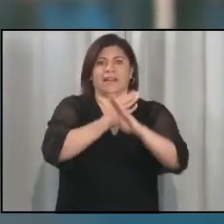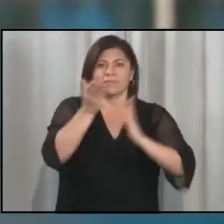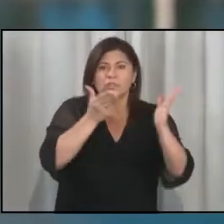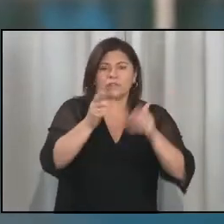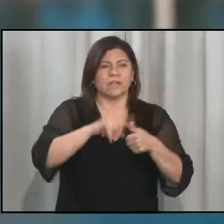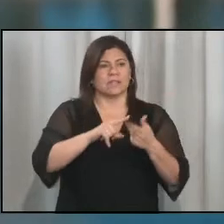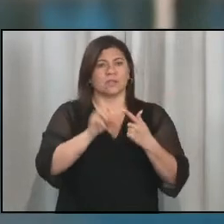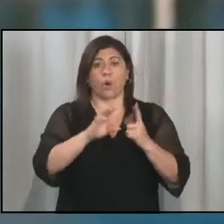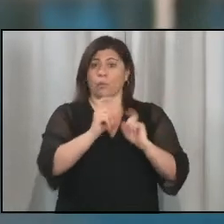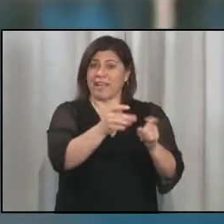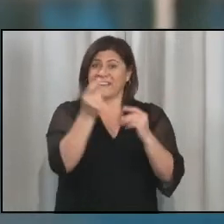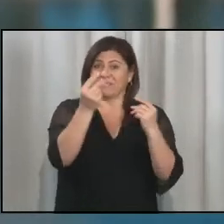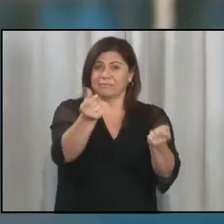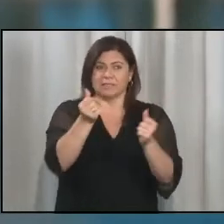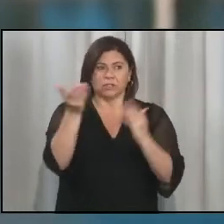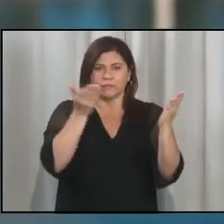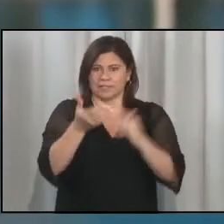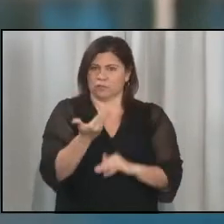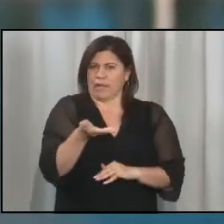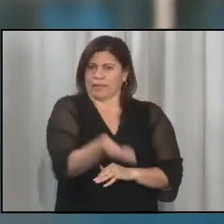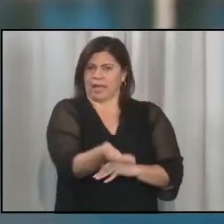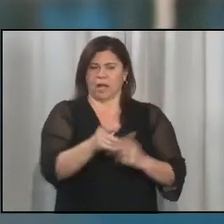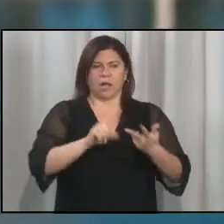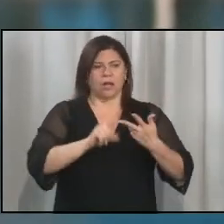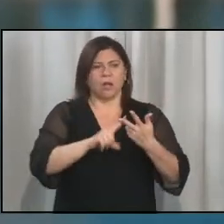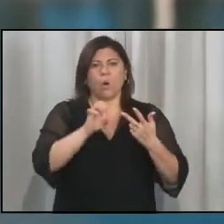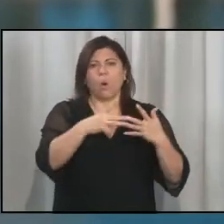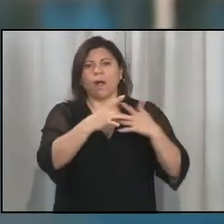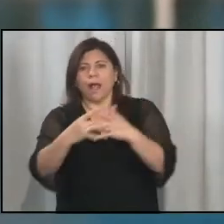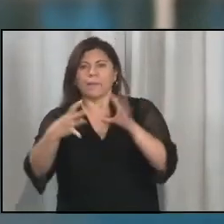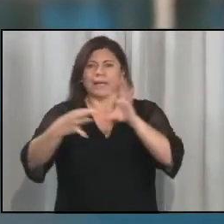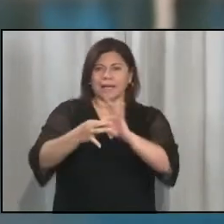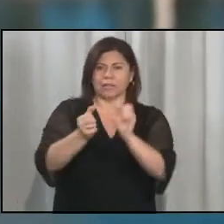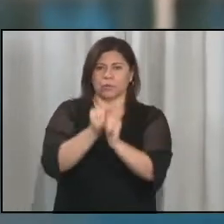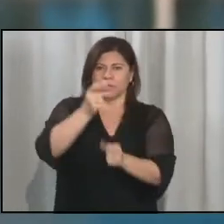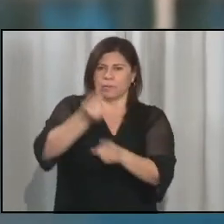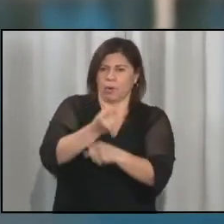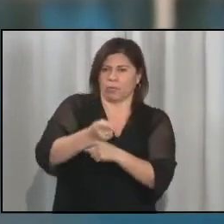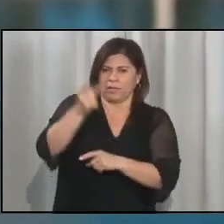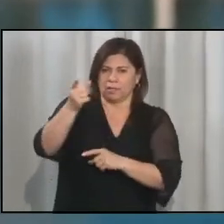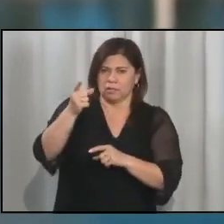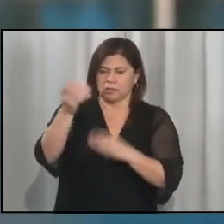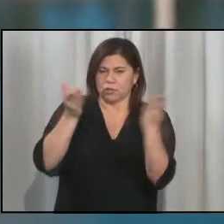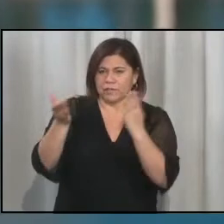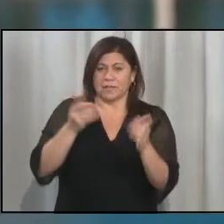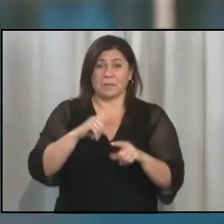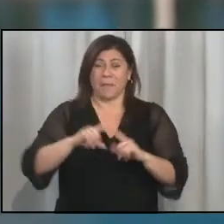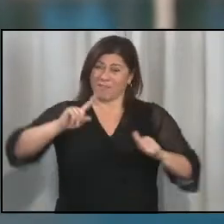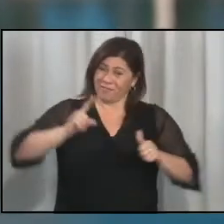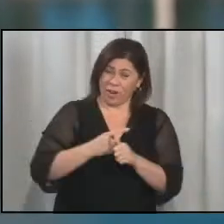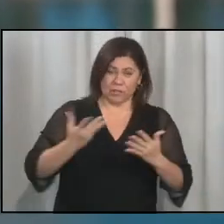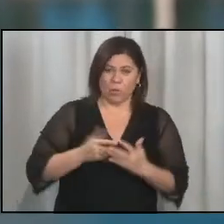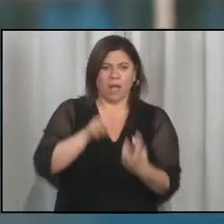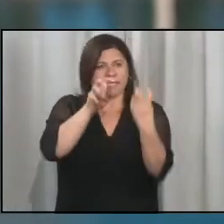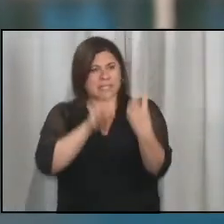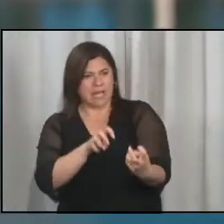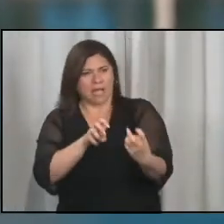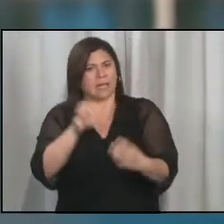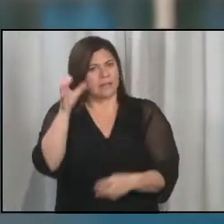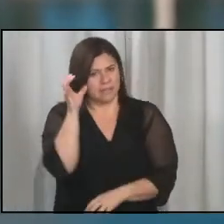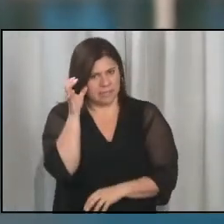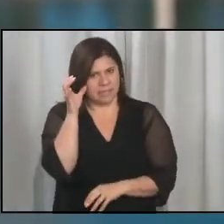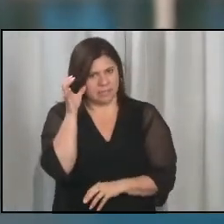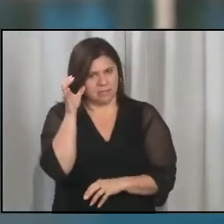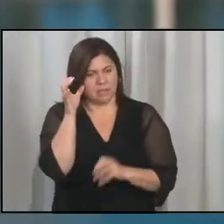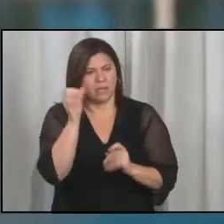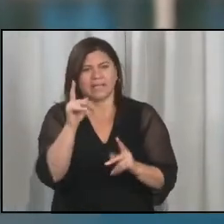right on the spot. The most important thing is sitting down and listening to people first. Always listen to them,